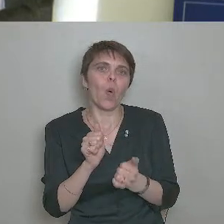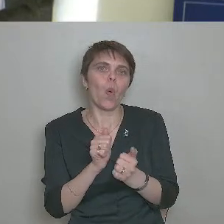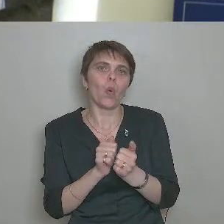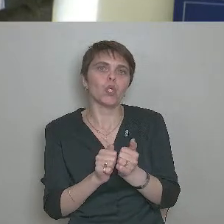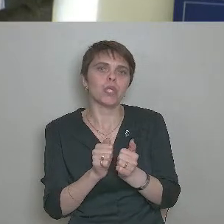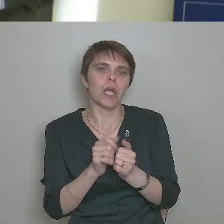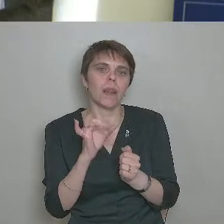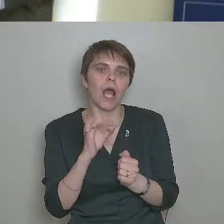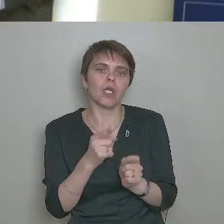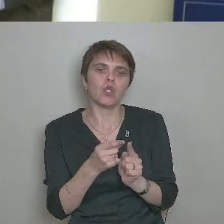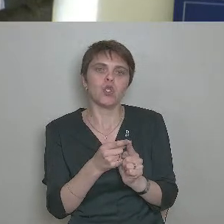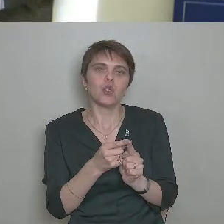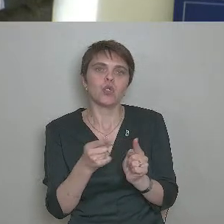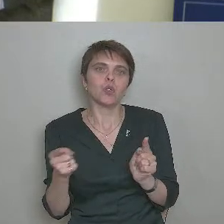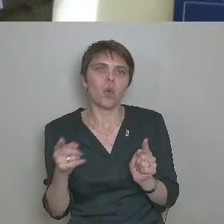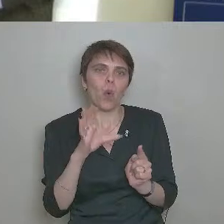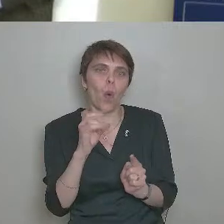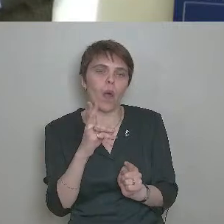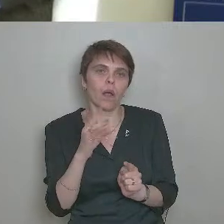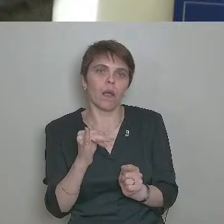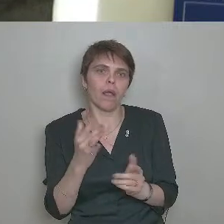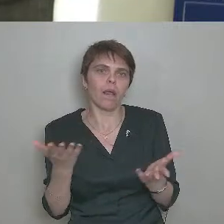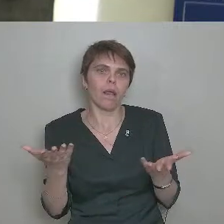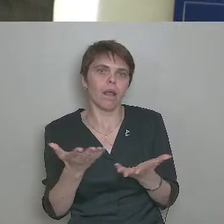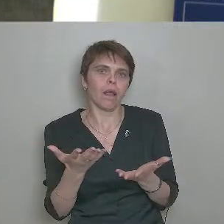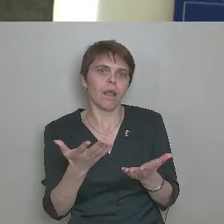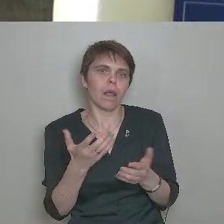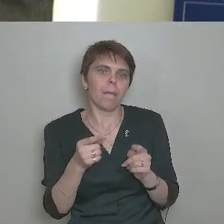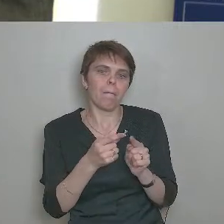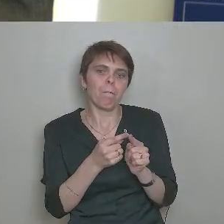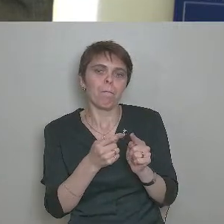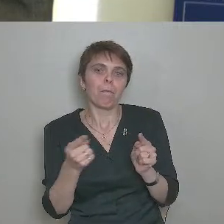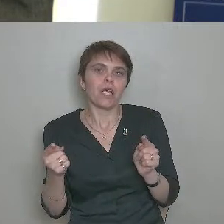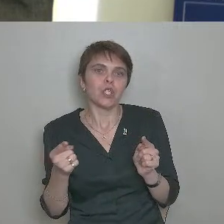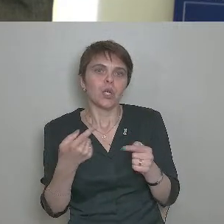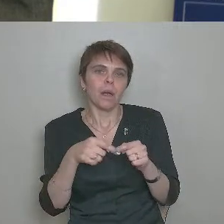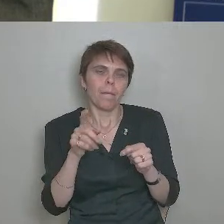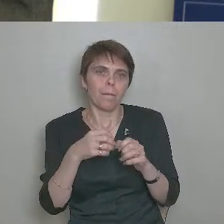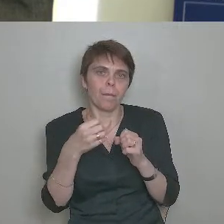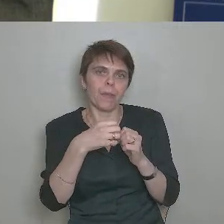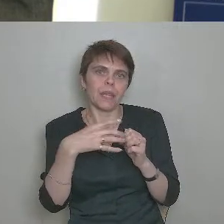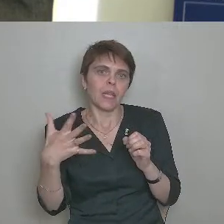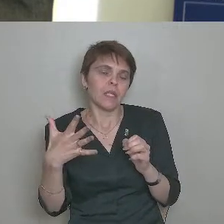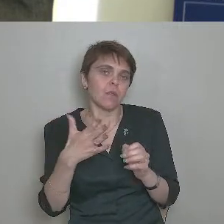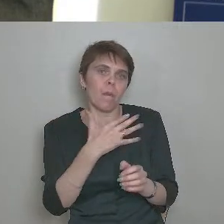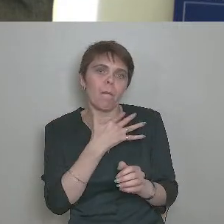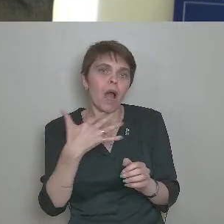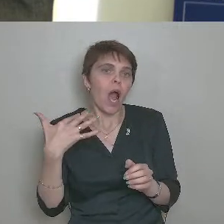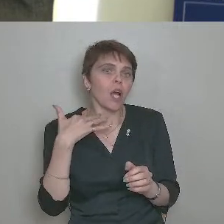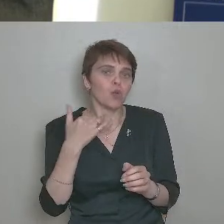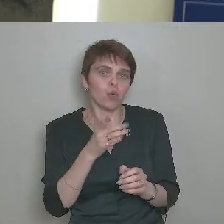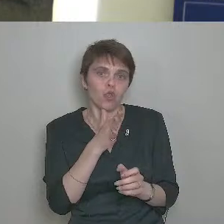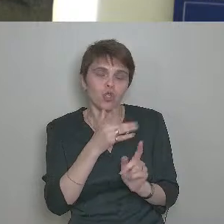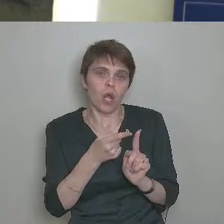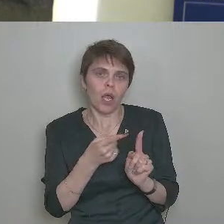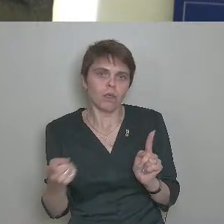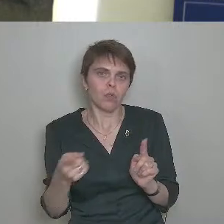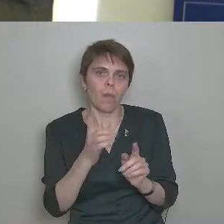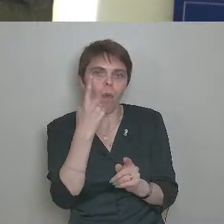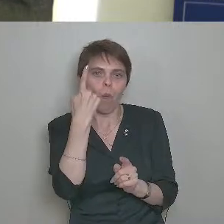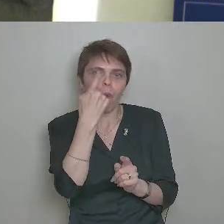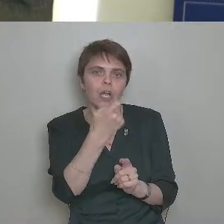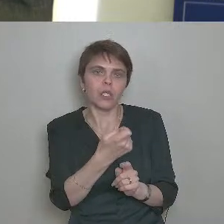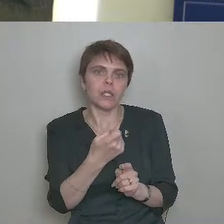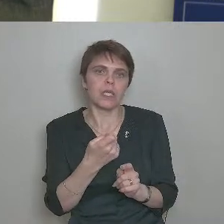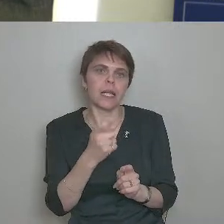the discretion of the district courts. So that's district courts that they will have to deal with.